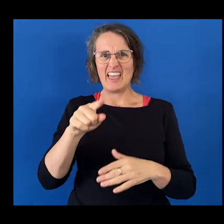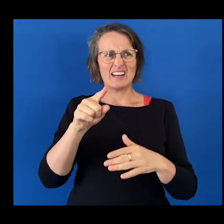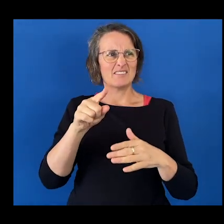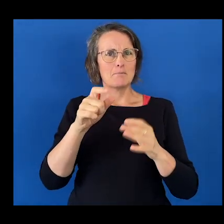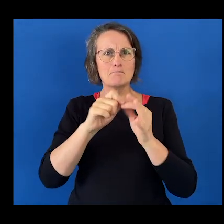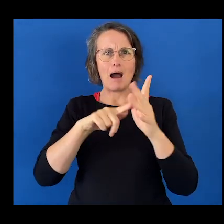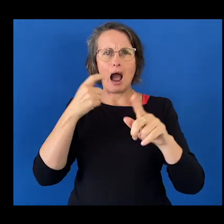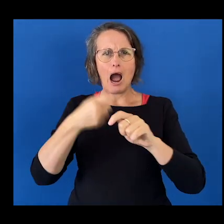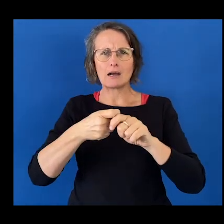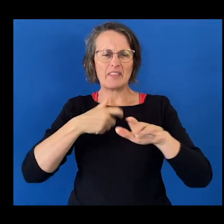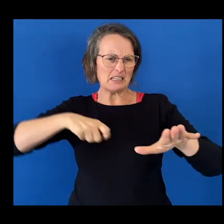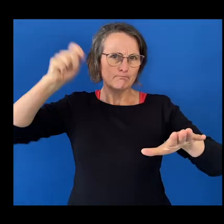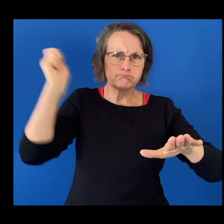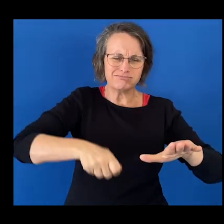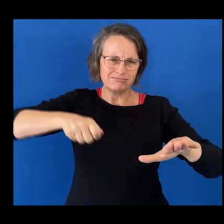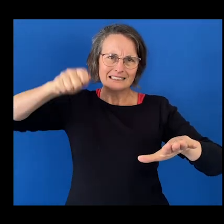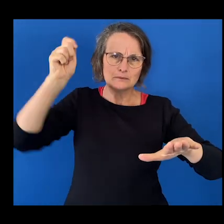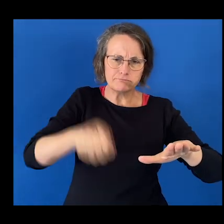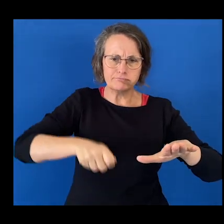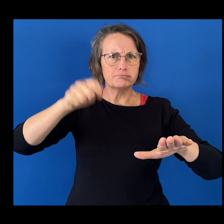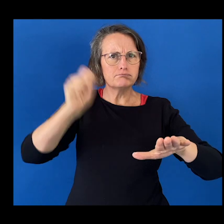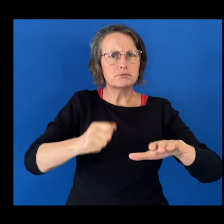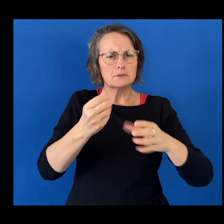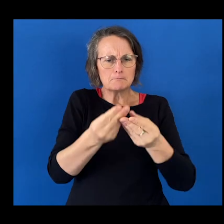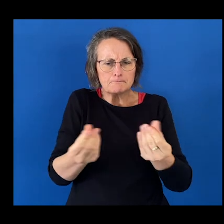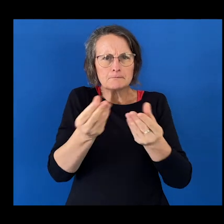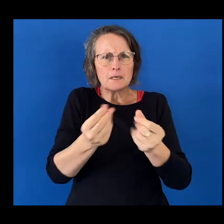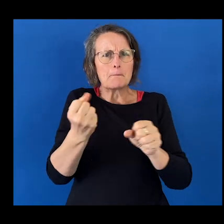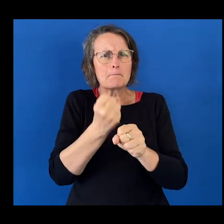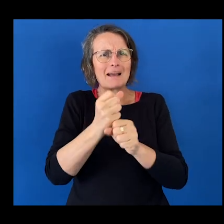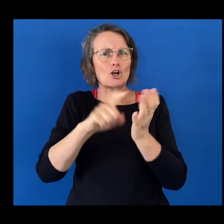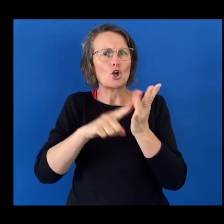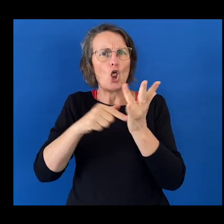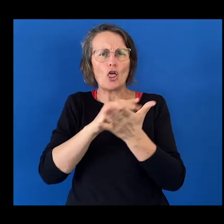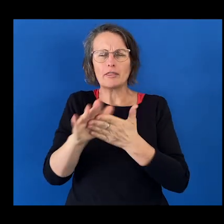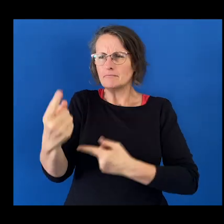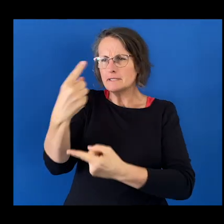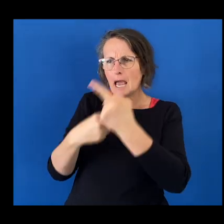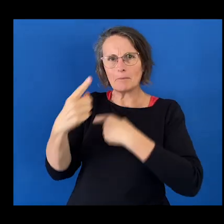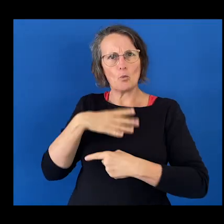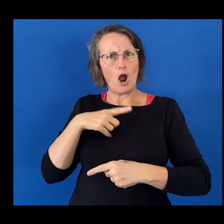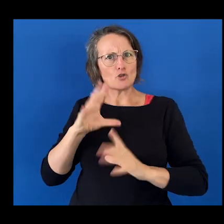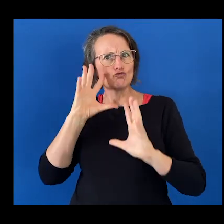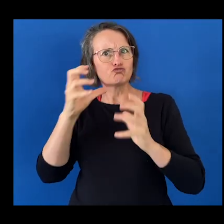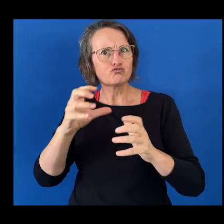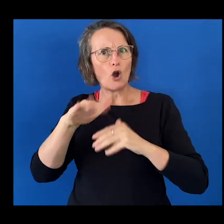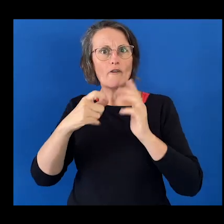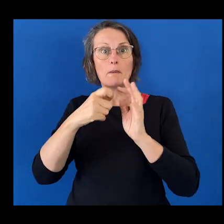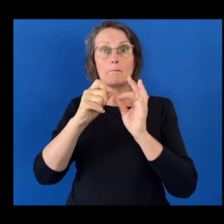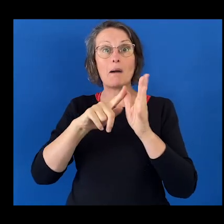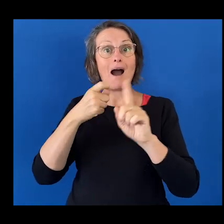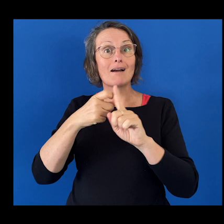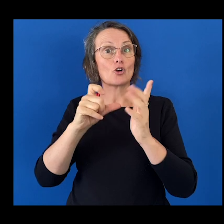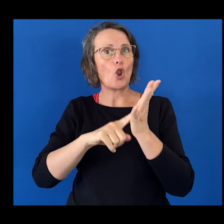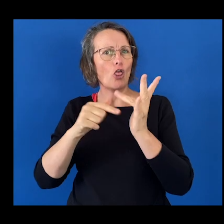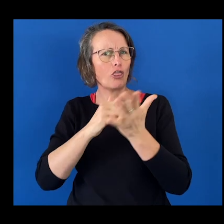beaten, very traditional material. talk to me a little bit about your attraction to what drew you